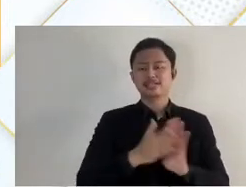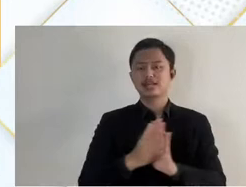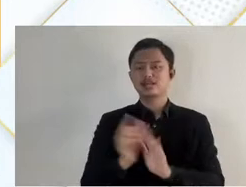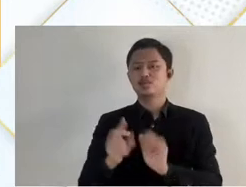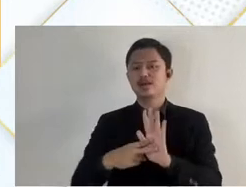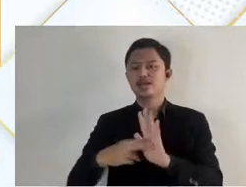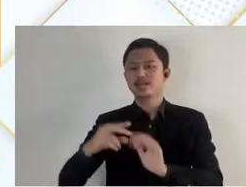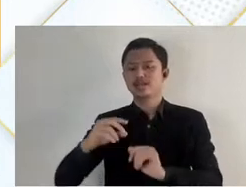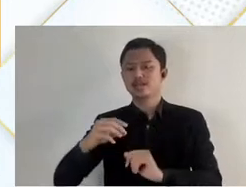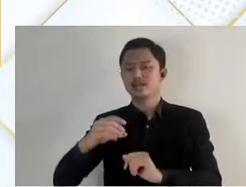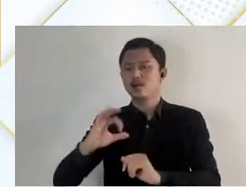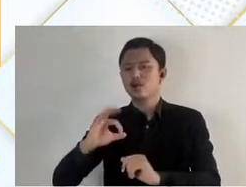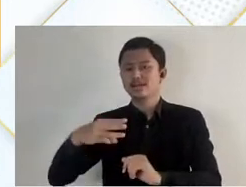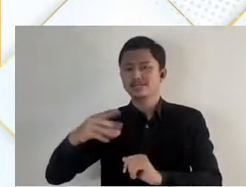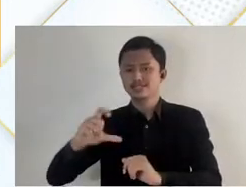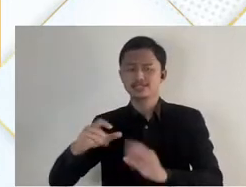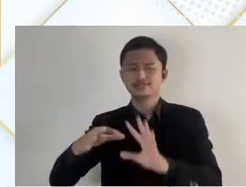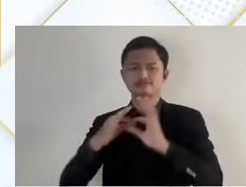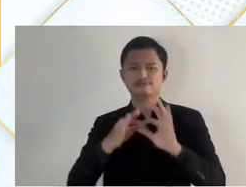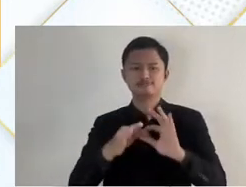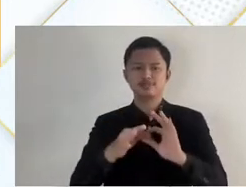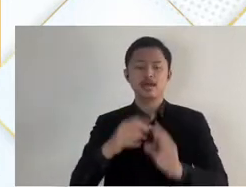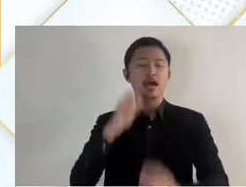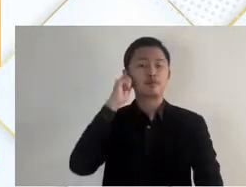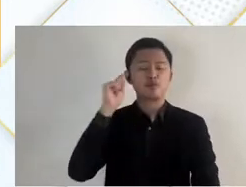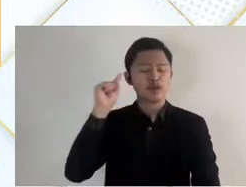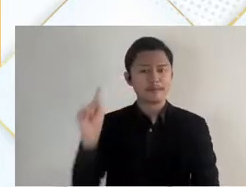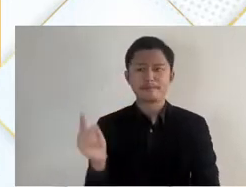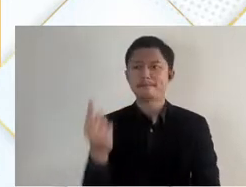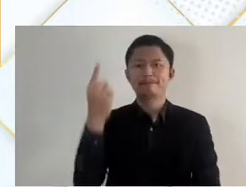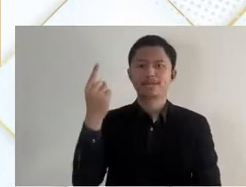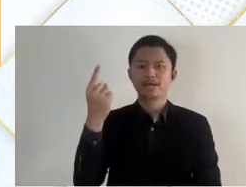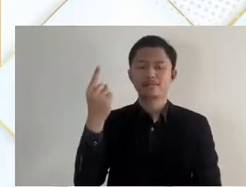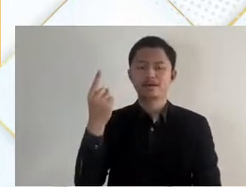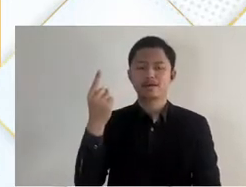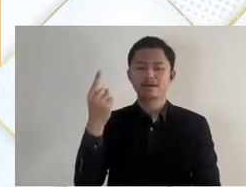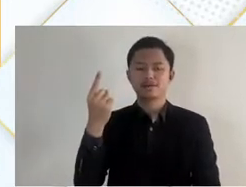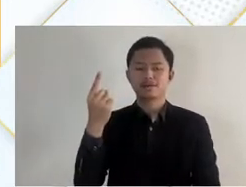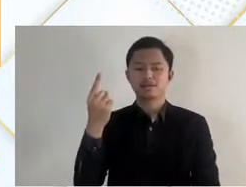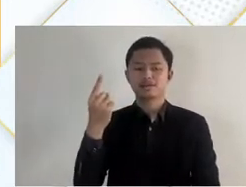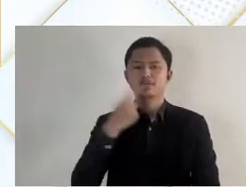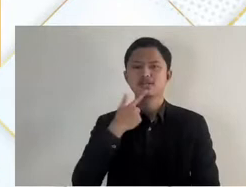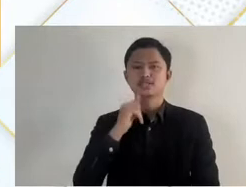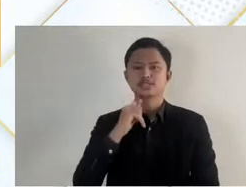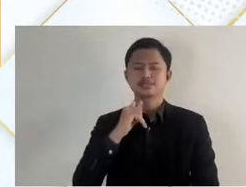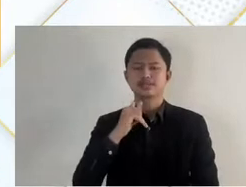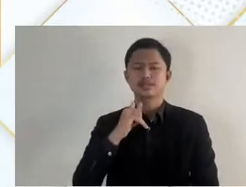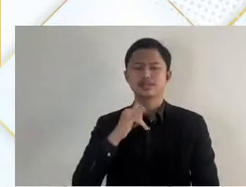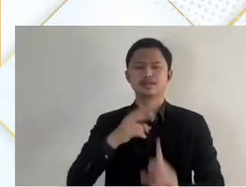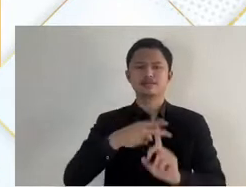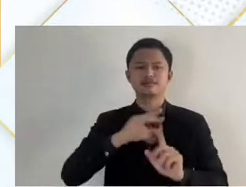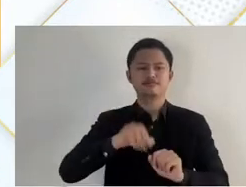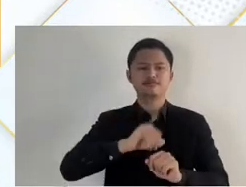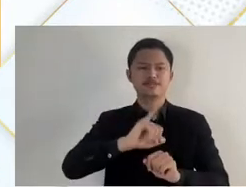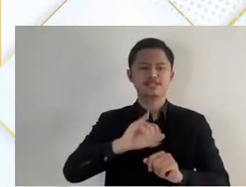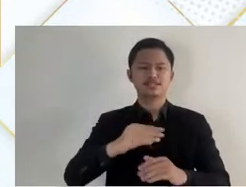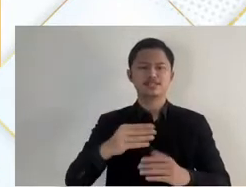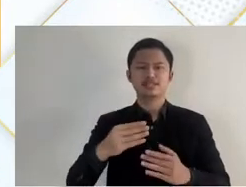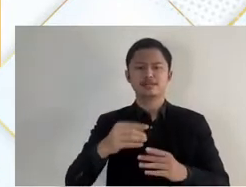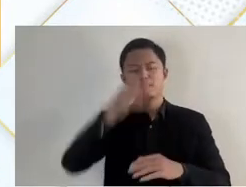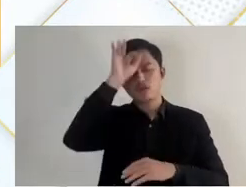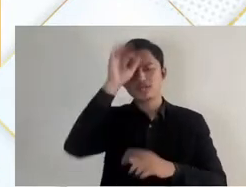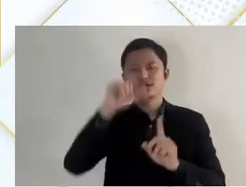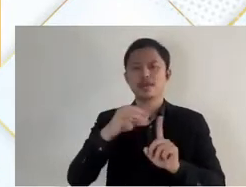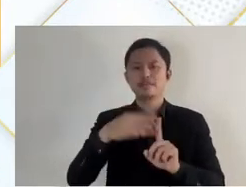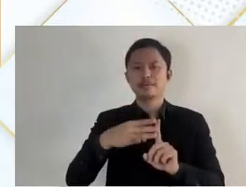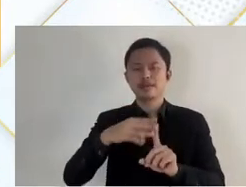Lutu Buniwanga, the first woman to hold the post, as well as the highest ever post by a Fijian within the UN police. So